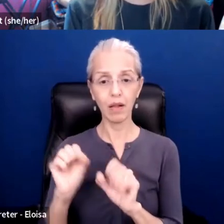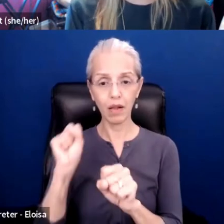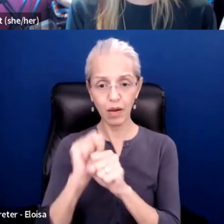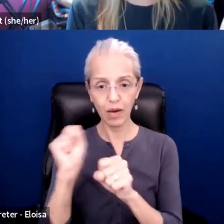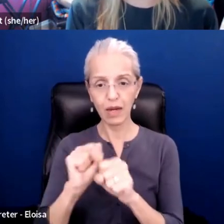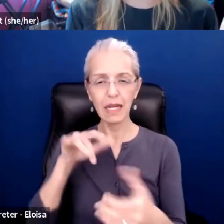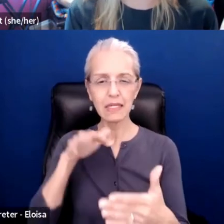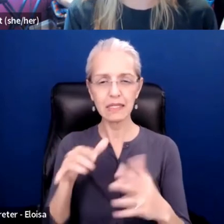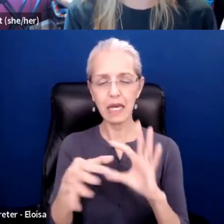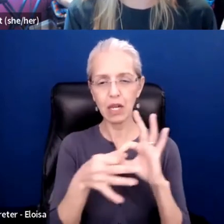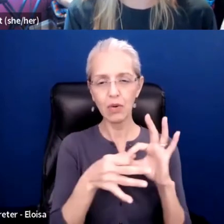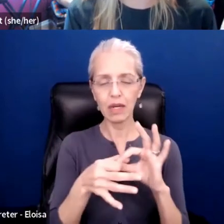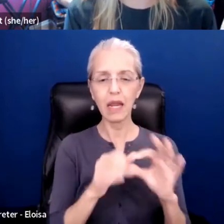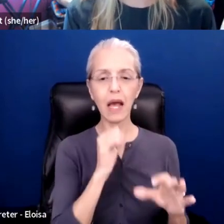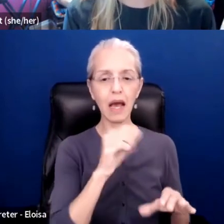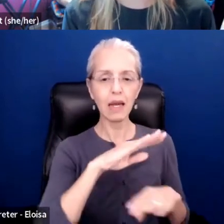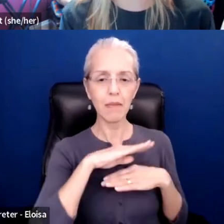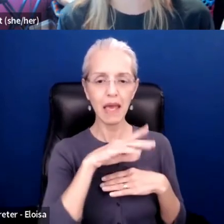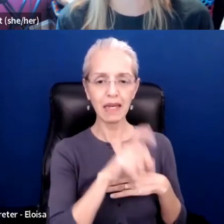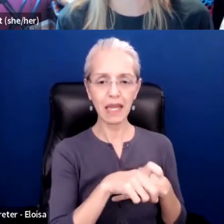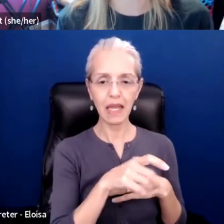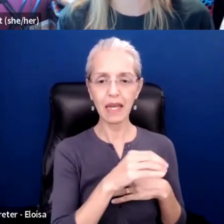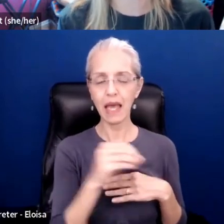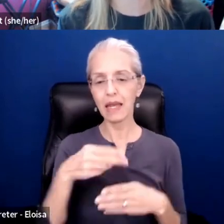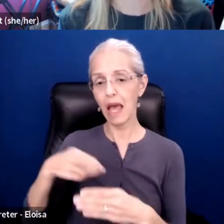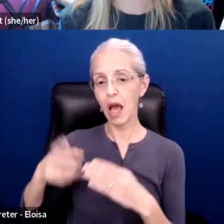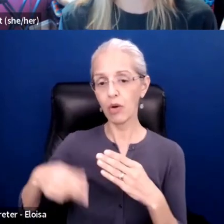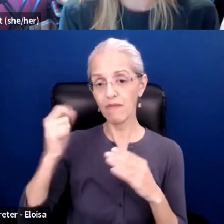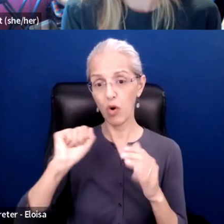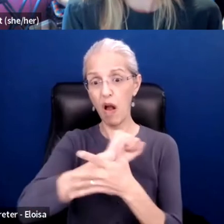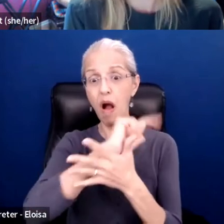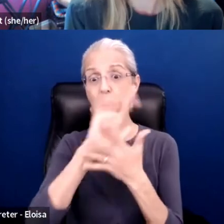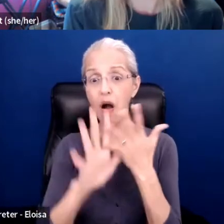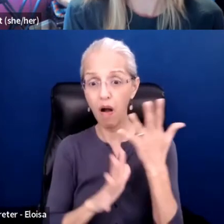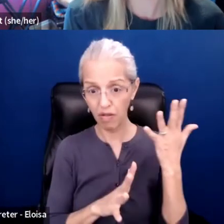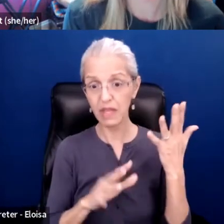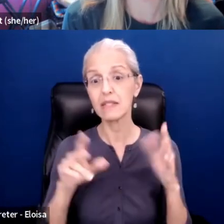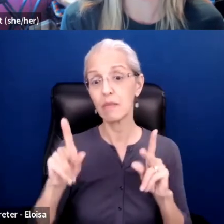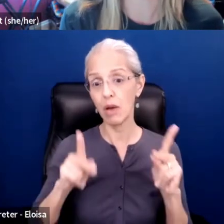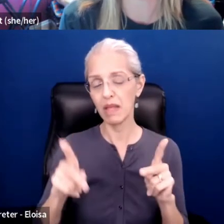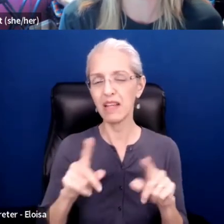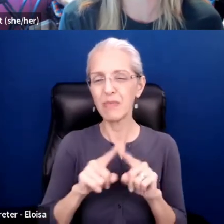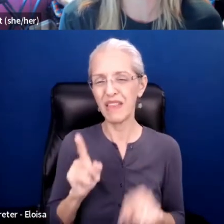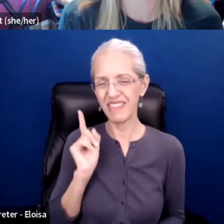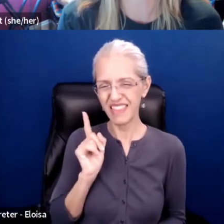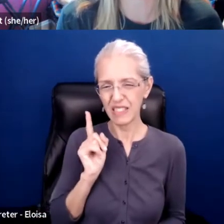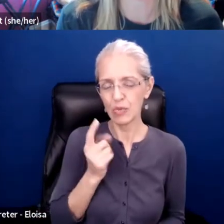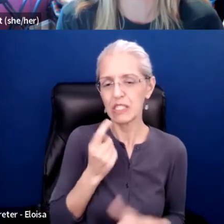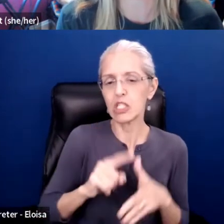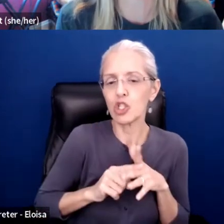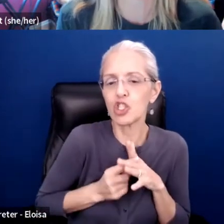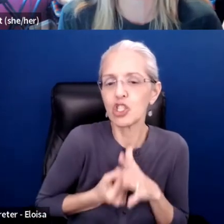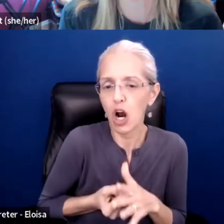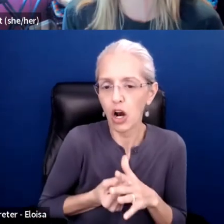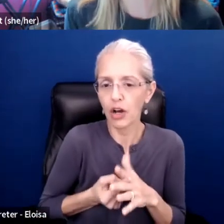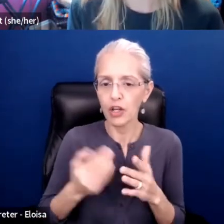the relationship between unmet needed outcomes for all of these populations. This was just a start using a